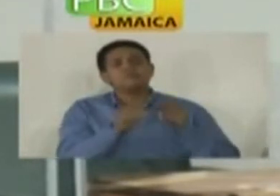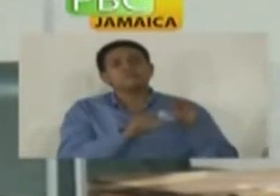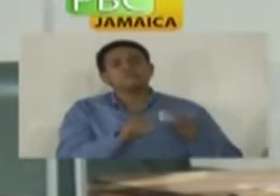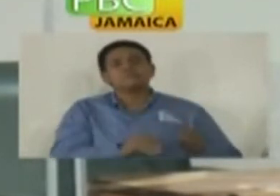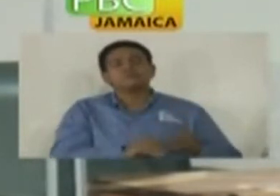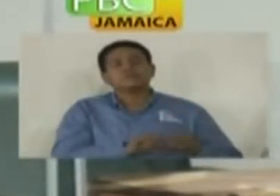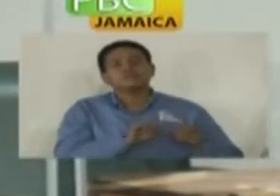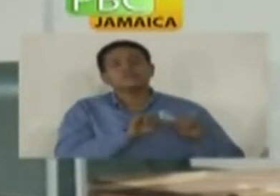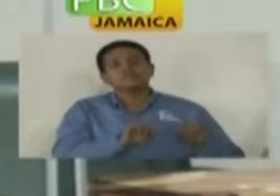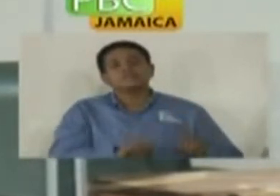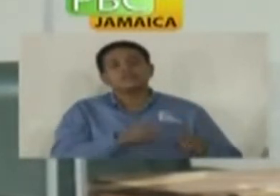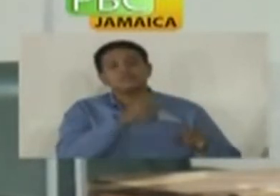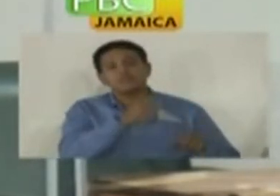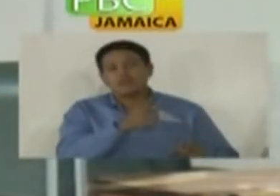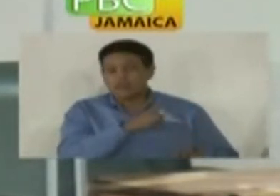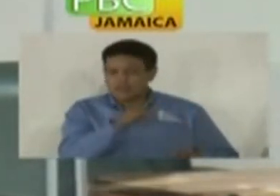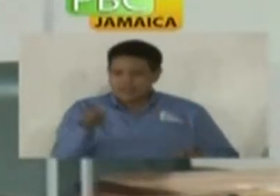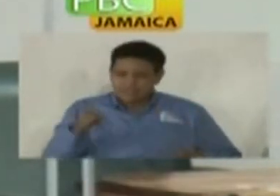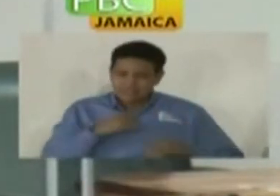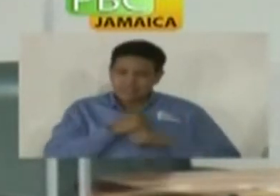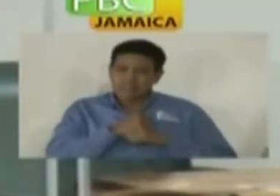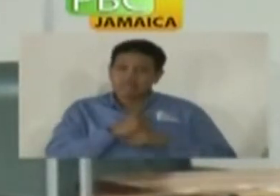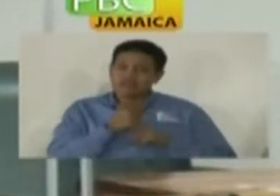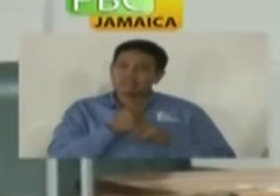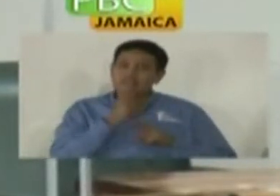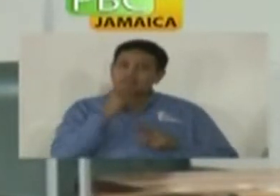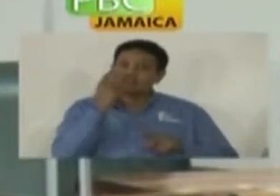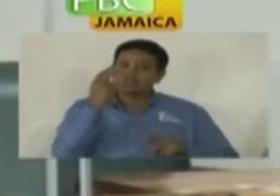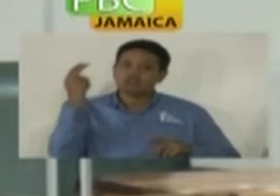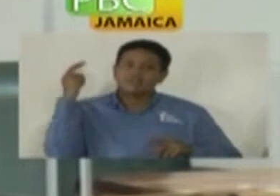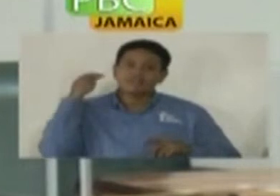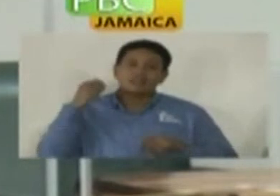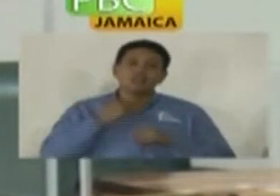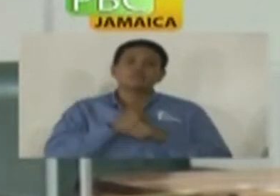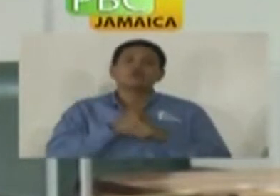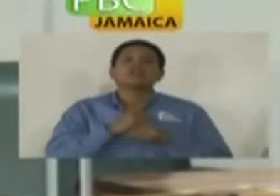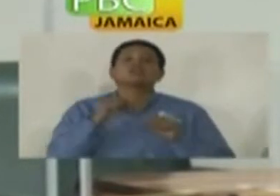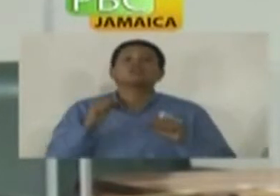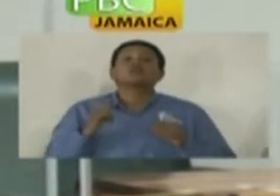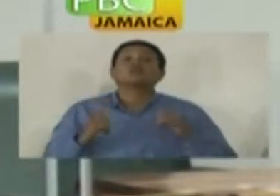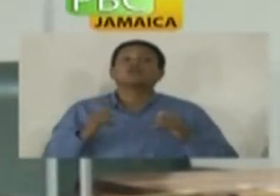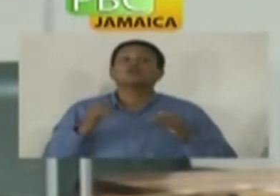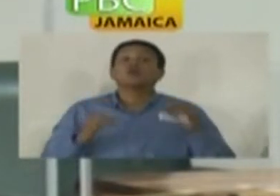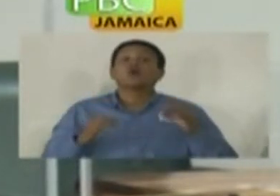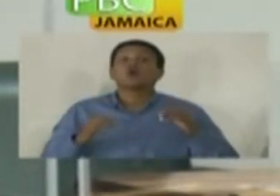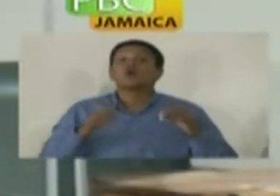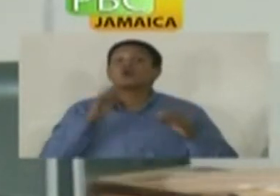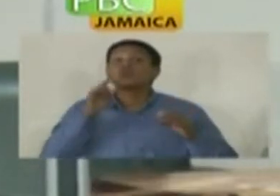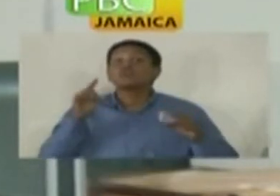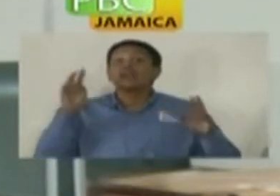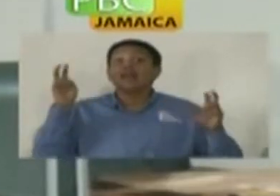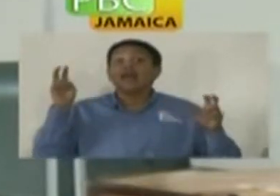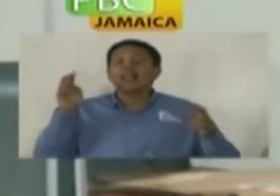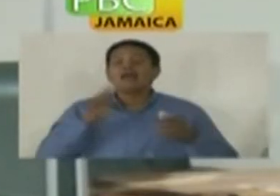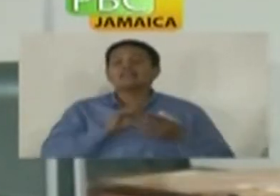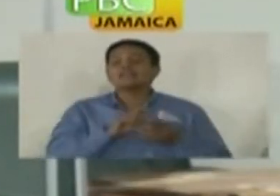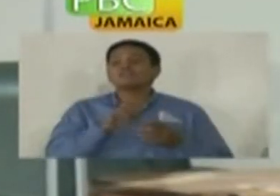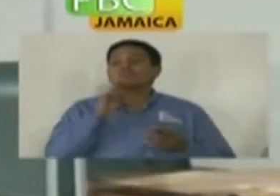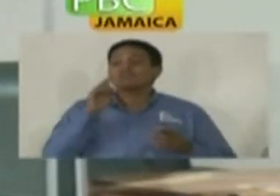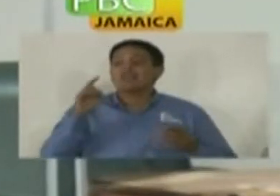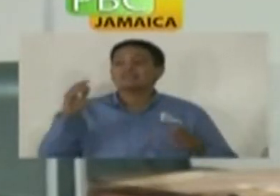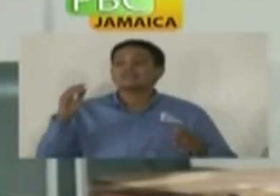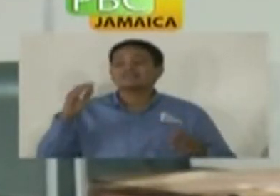system. These safeguards reflect the protection which the court highlights in the Queen against Hiles